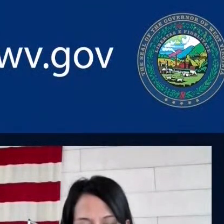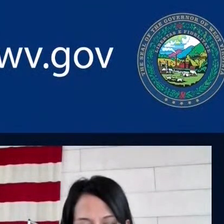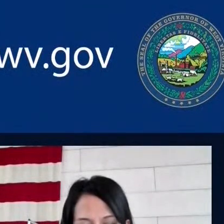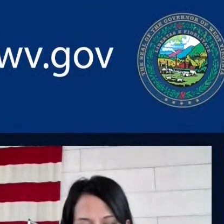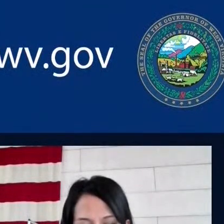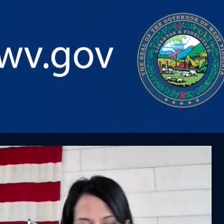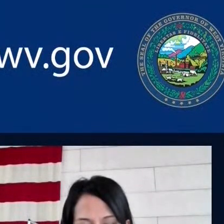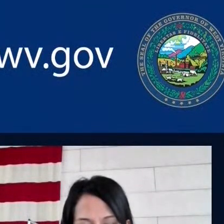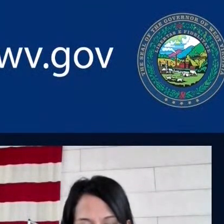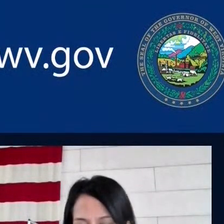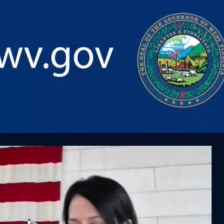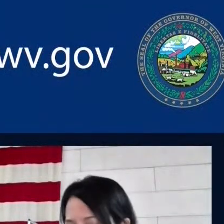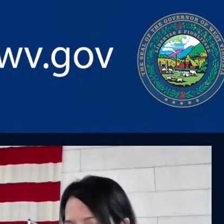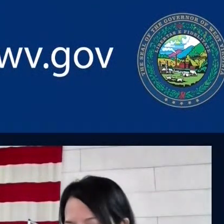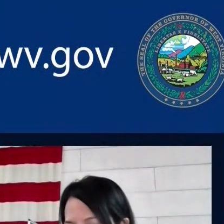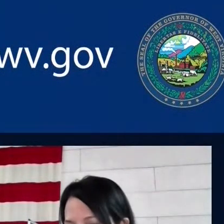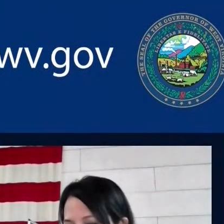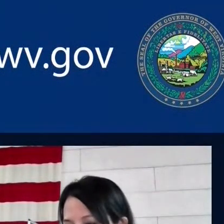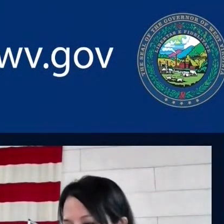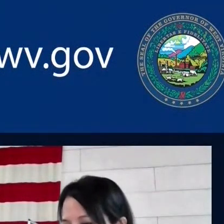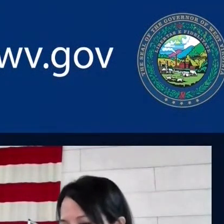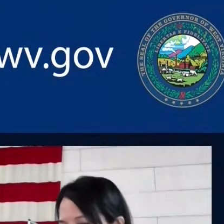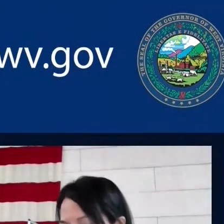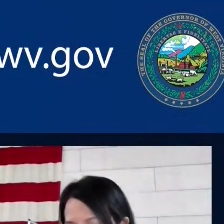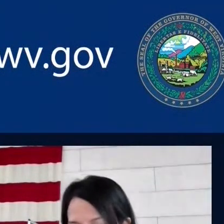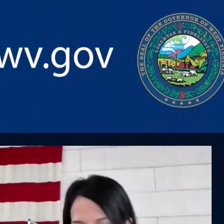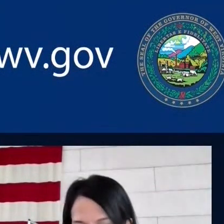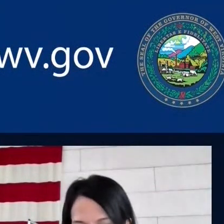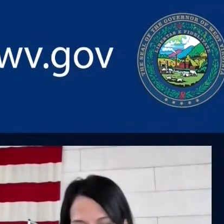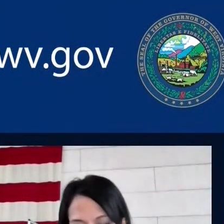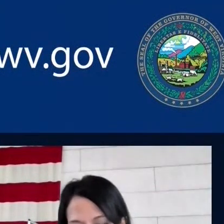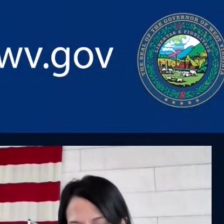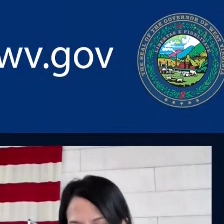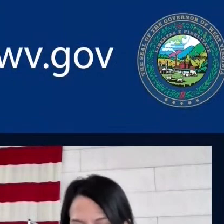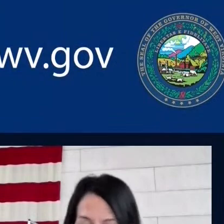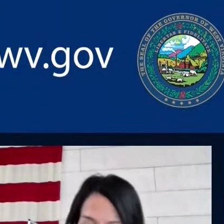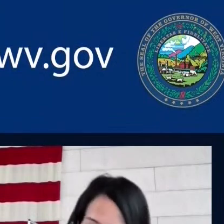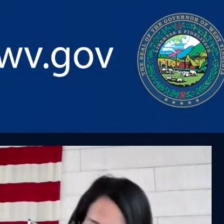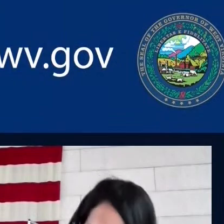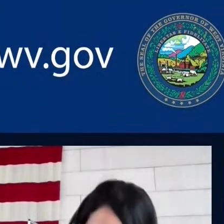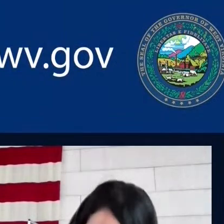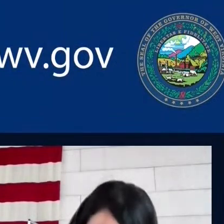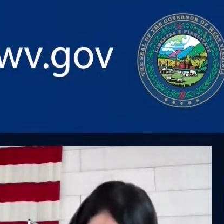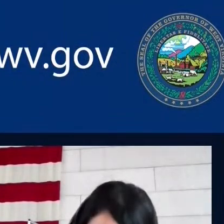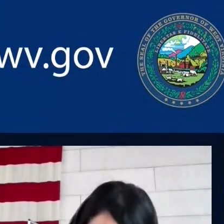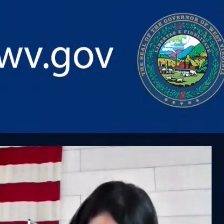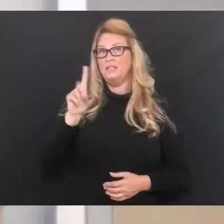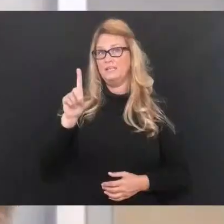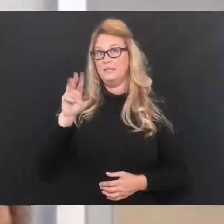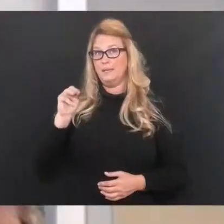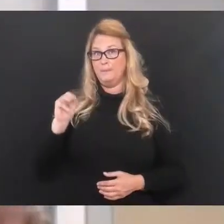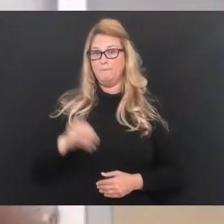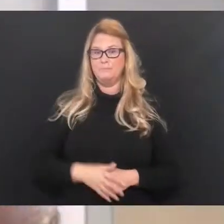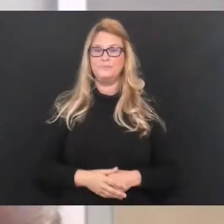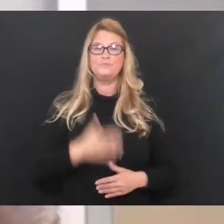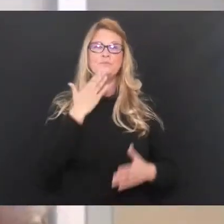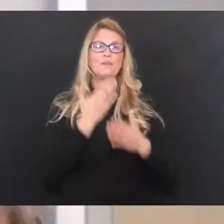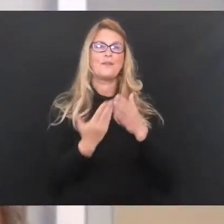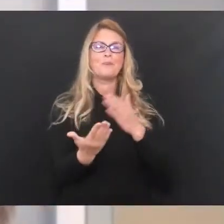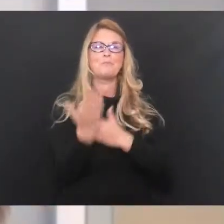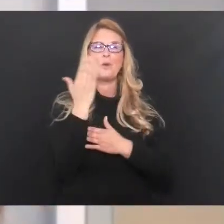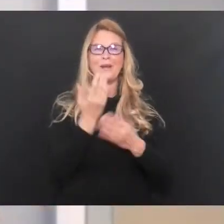Thank you, Mark. Our next question will come from Mark Cram with WDVM. Good morning, Governor. Good morning to